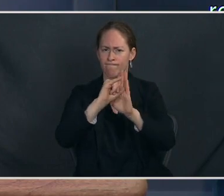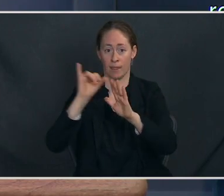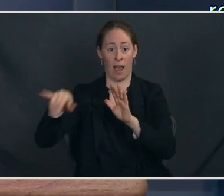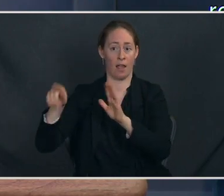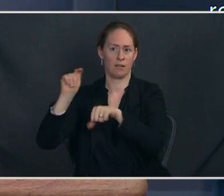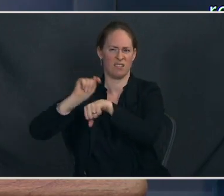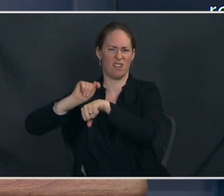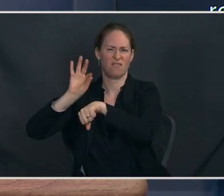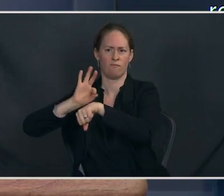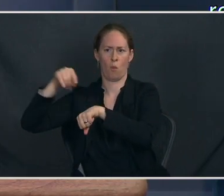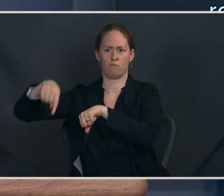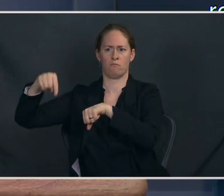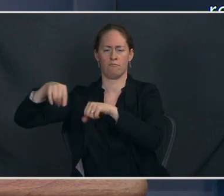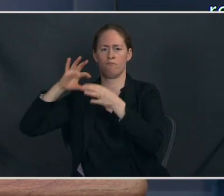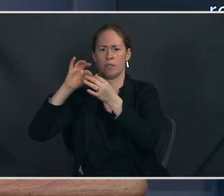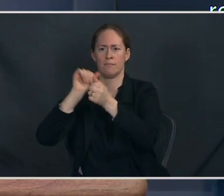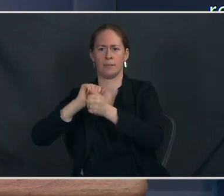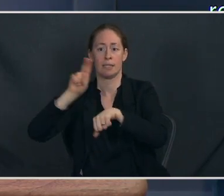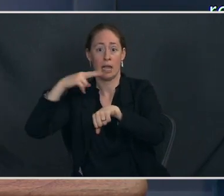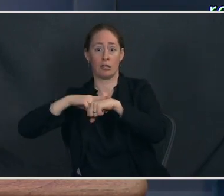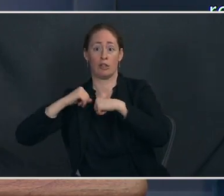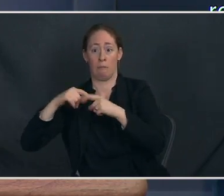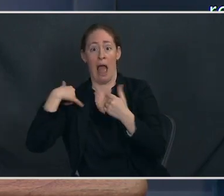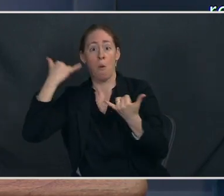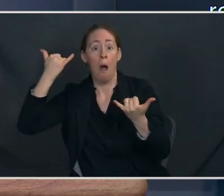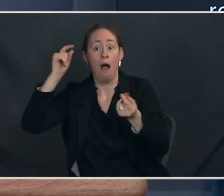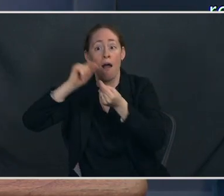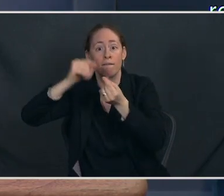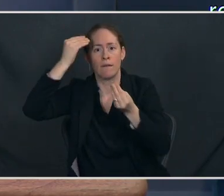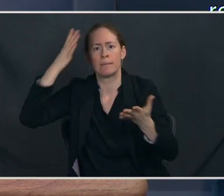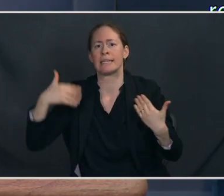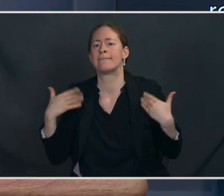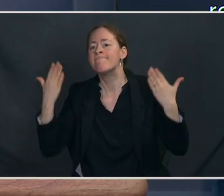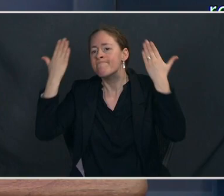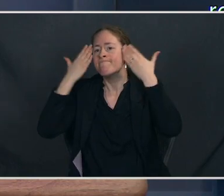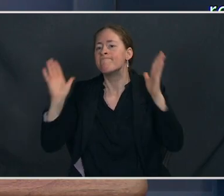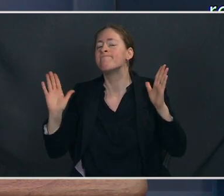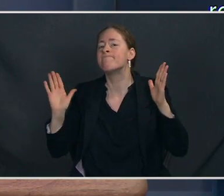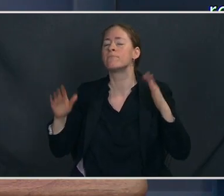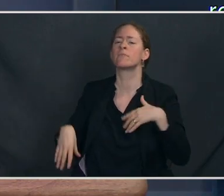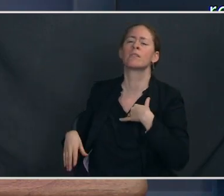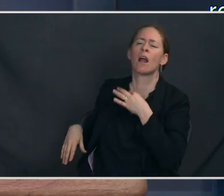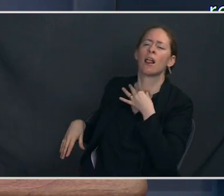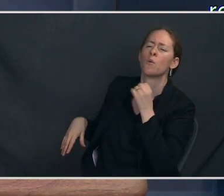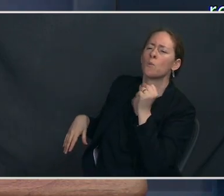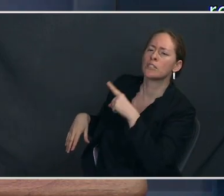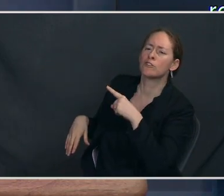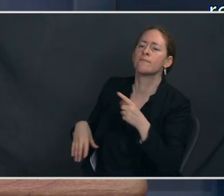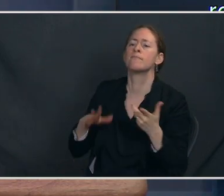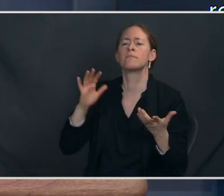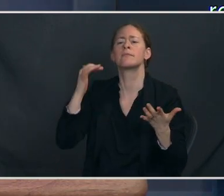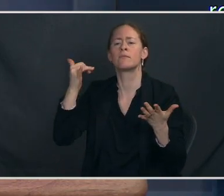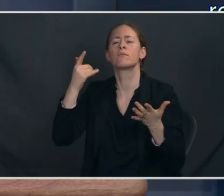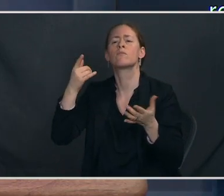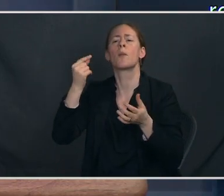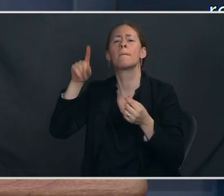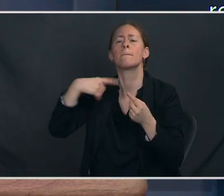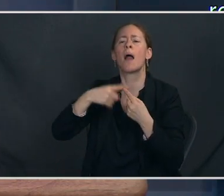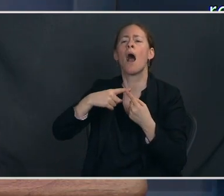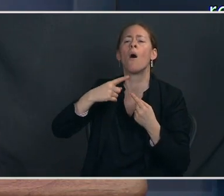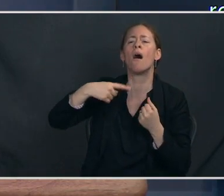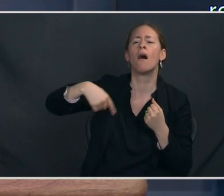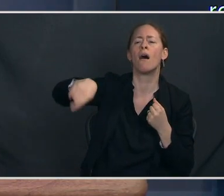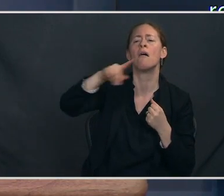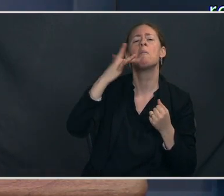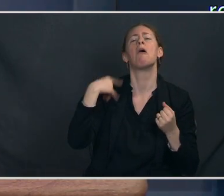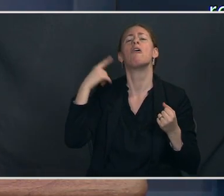anything to preview on it. Cecilia, go thanks, ahead. On COVID relief, we've heard Republicans come out in opposition in broad brushstrokes at this point, but in